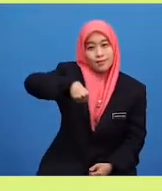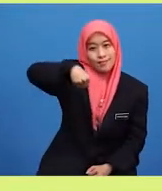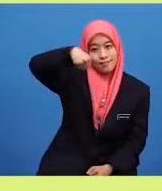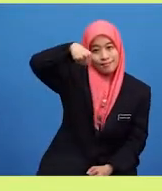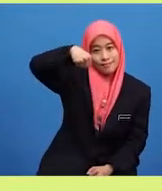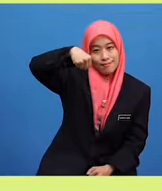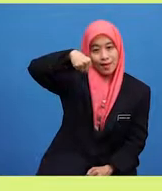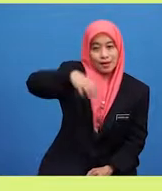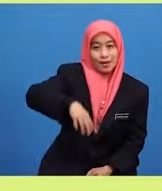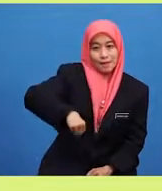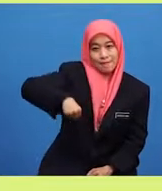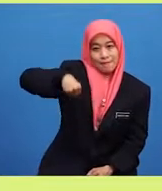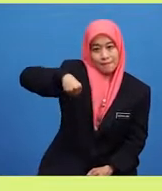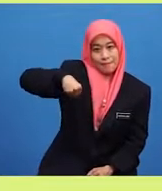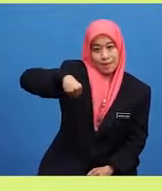Bag.